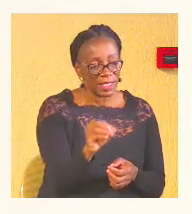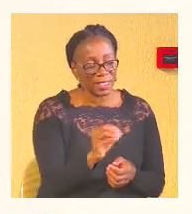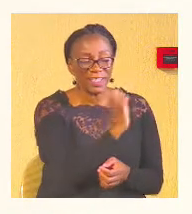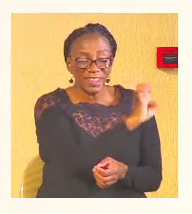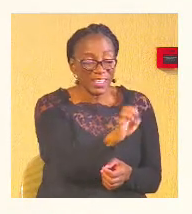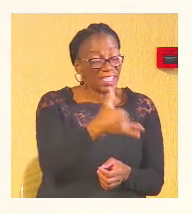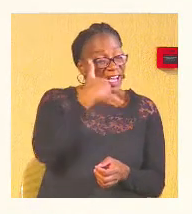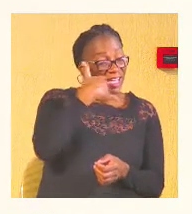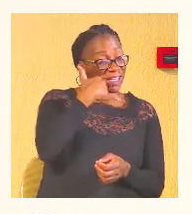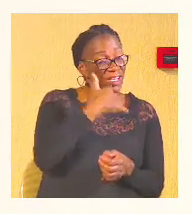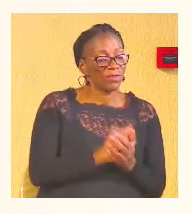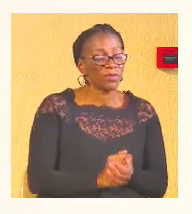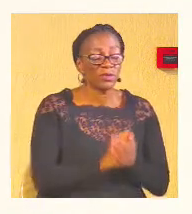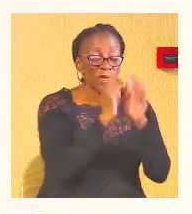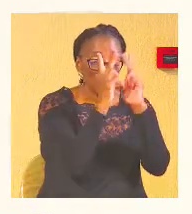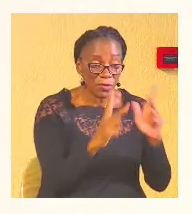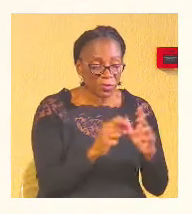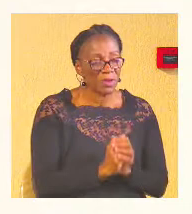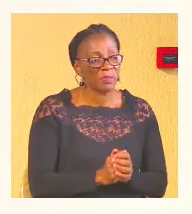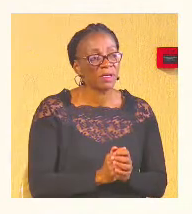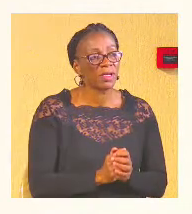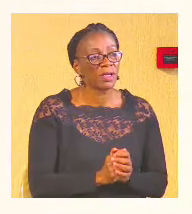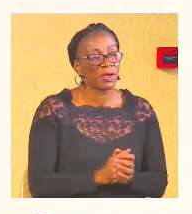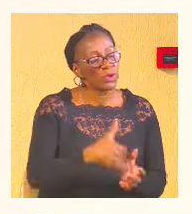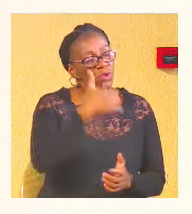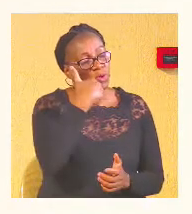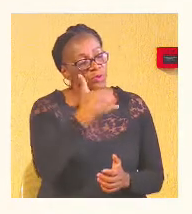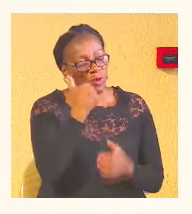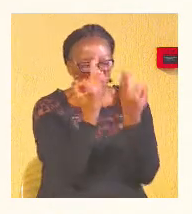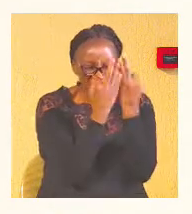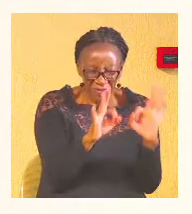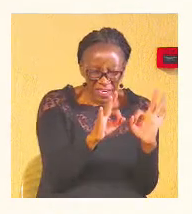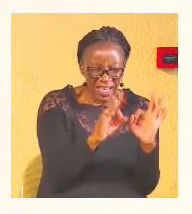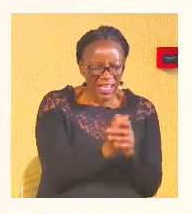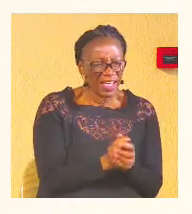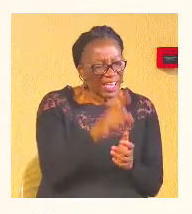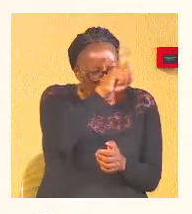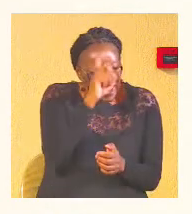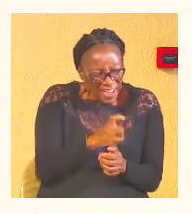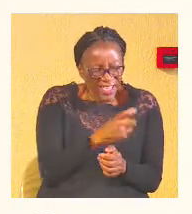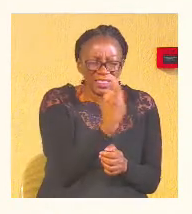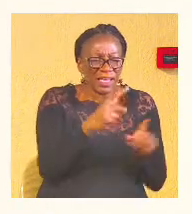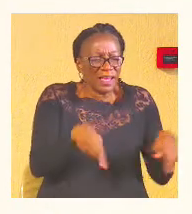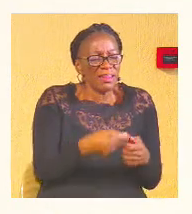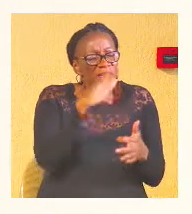platforms that are put in place to enable Namibians to receive accurate information. And on the question of also